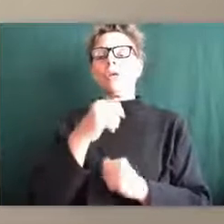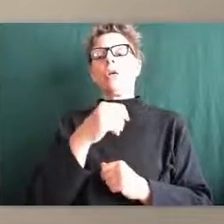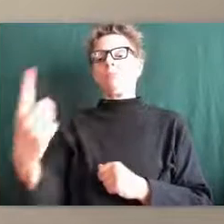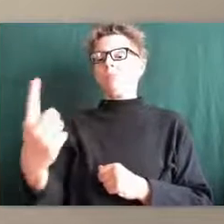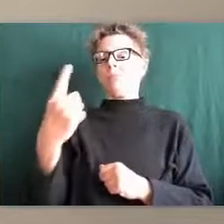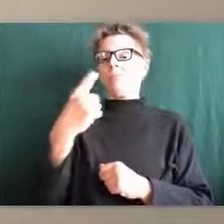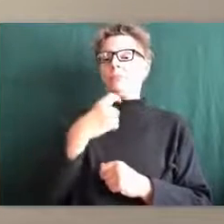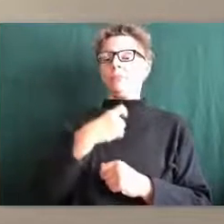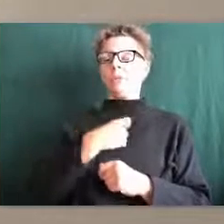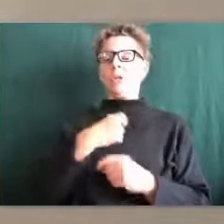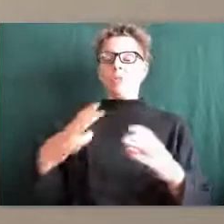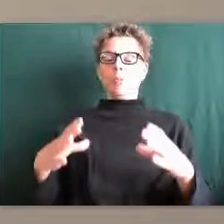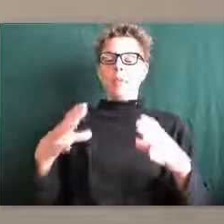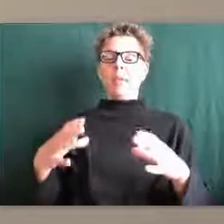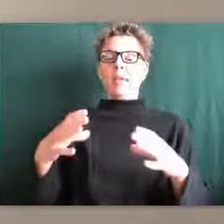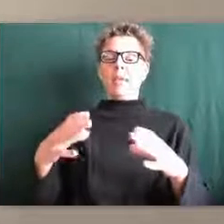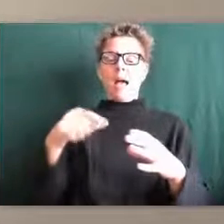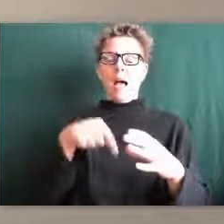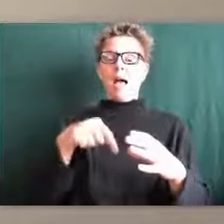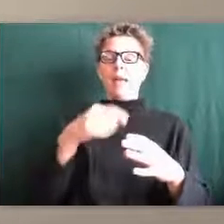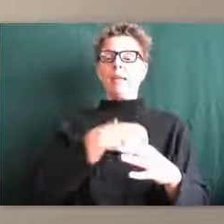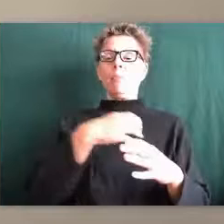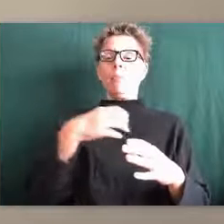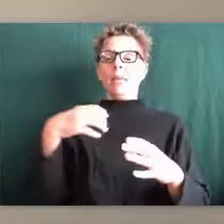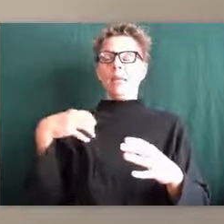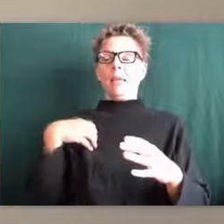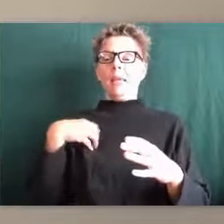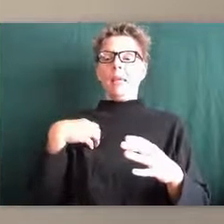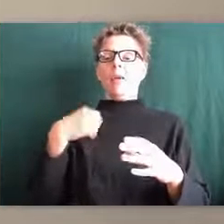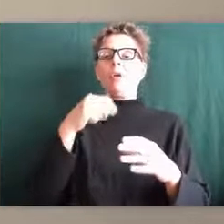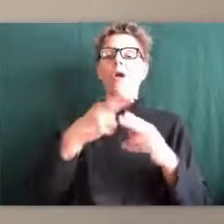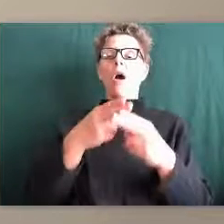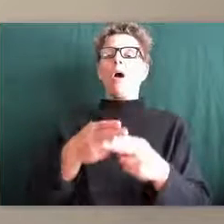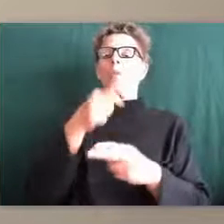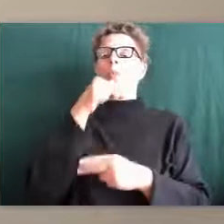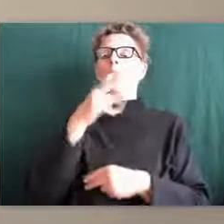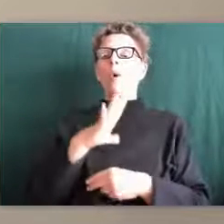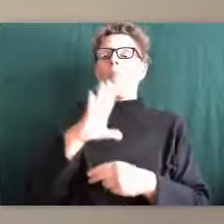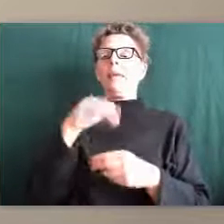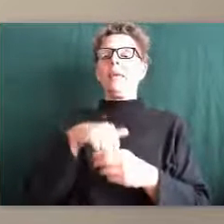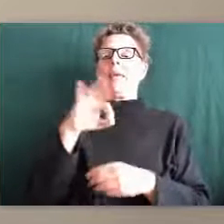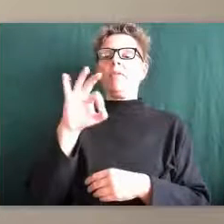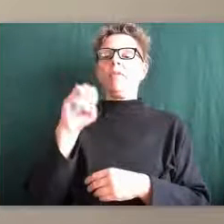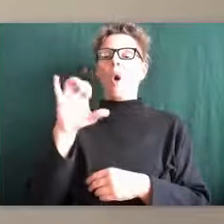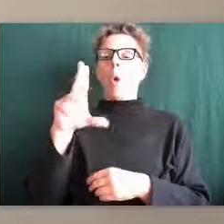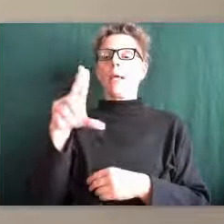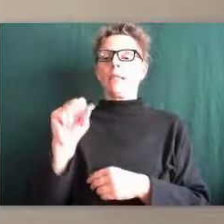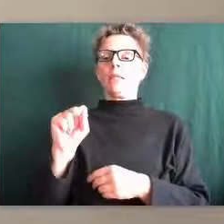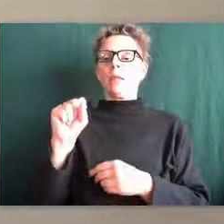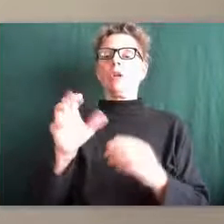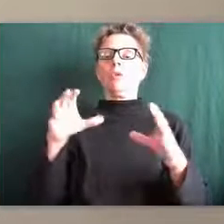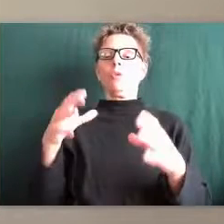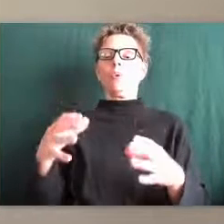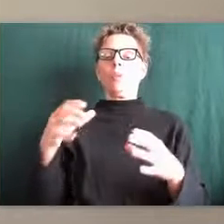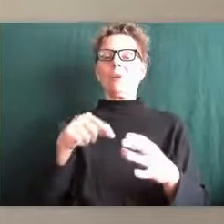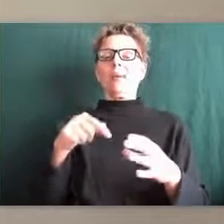women in Focus, and especially Virginia. I called her up and asked her if I could sit down and talk with her because they wanted me to be on this